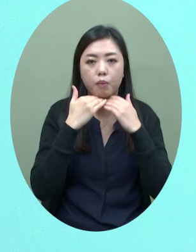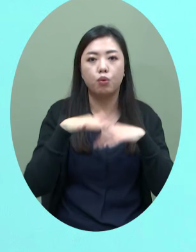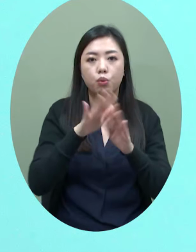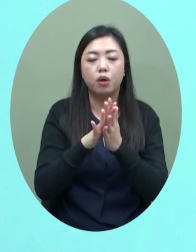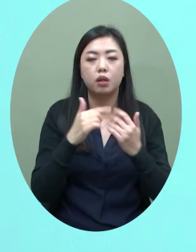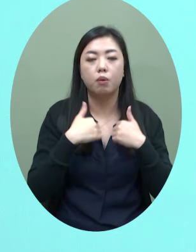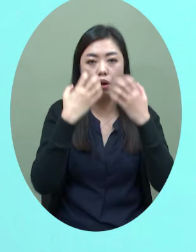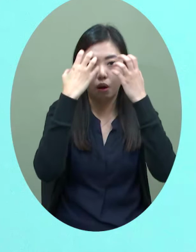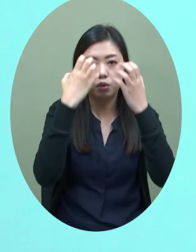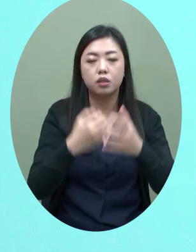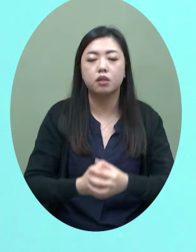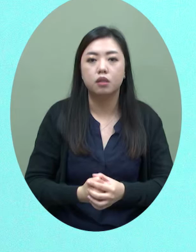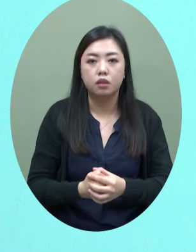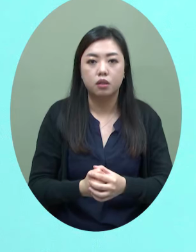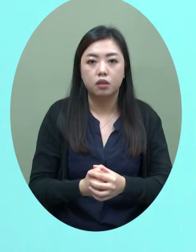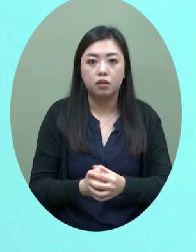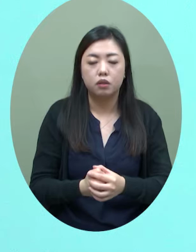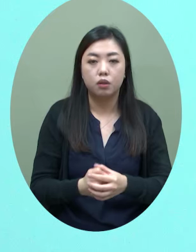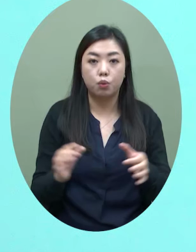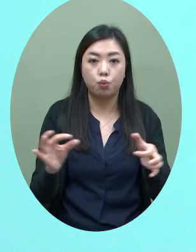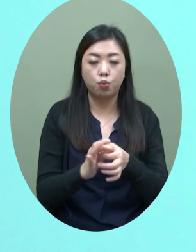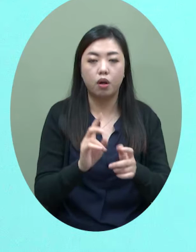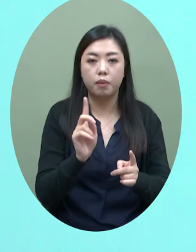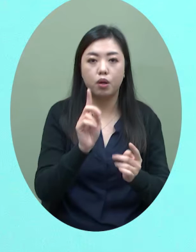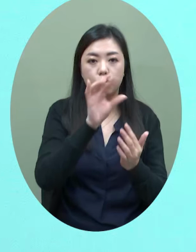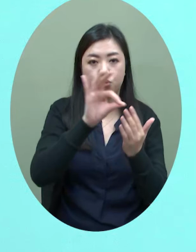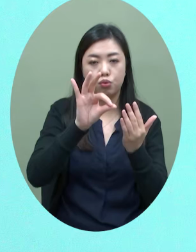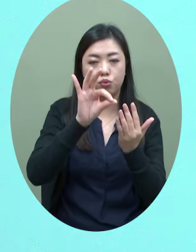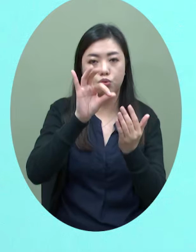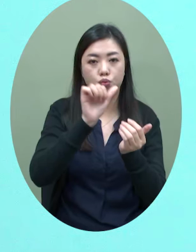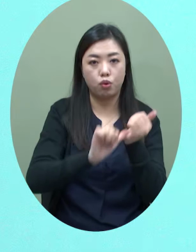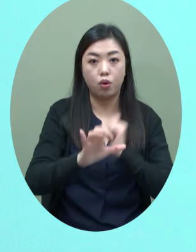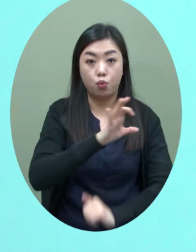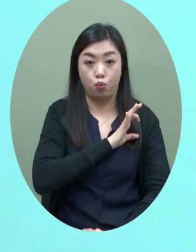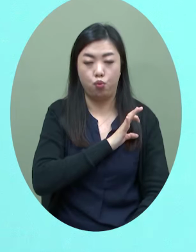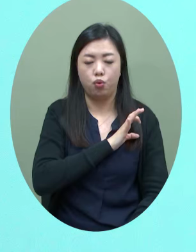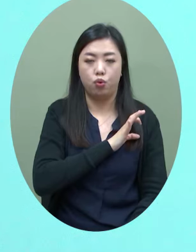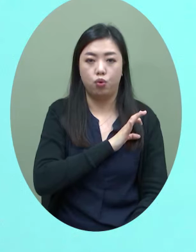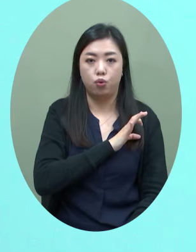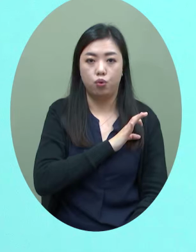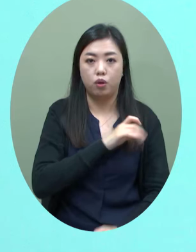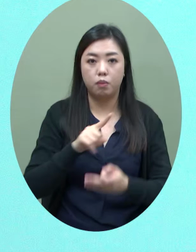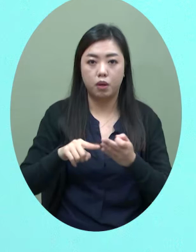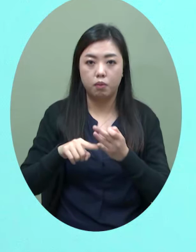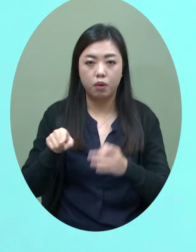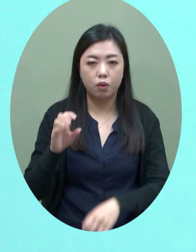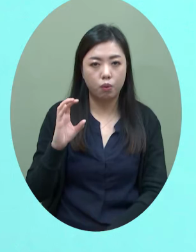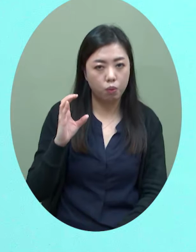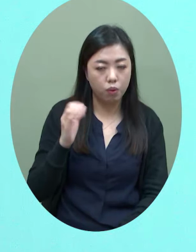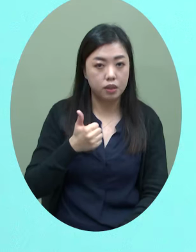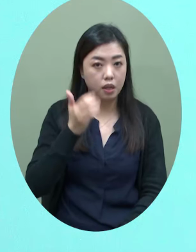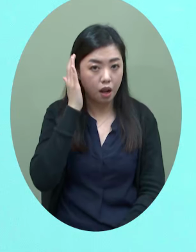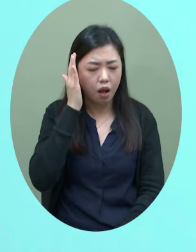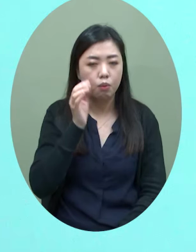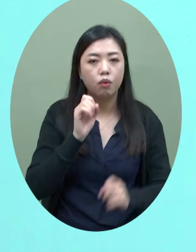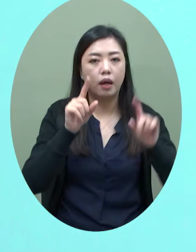the election committee by Mr. Wang Chen in explaining the draft decision,